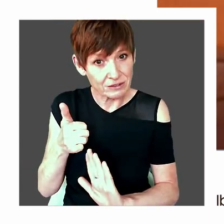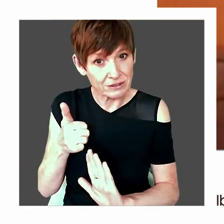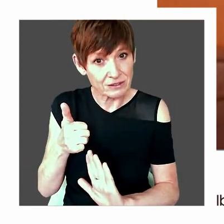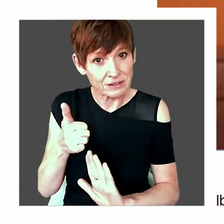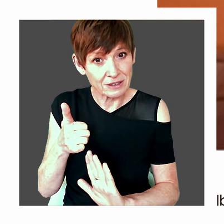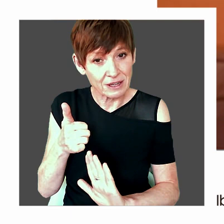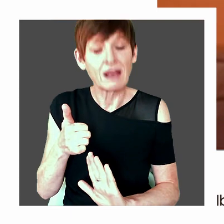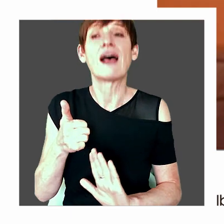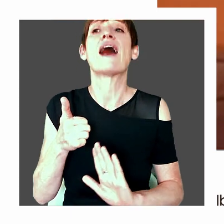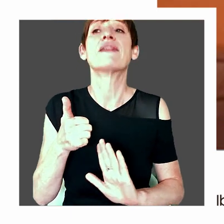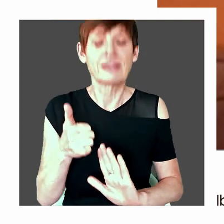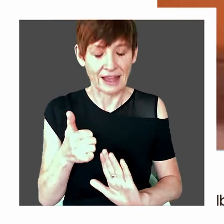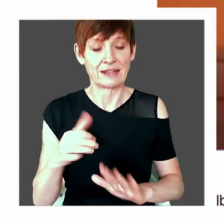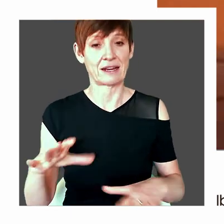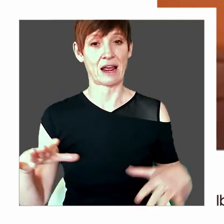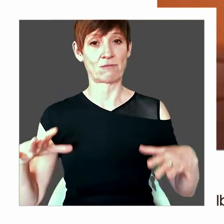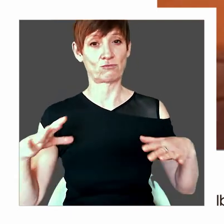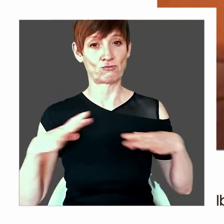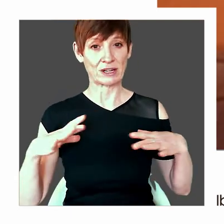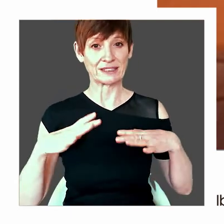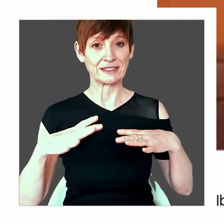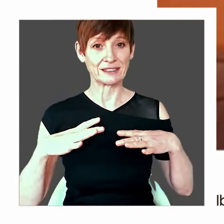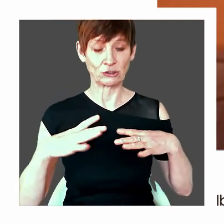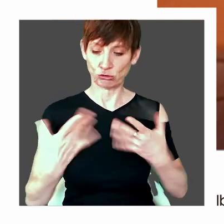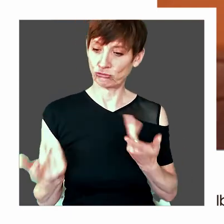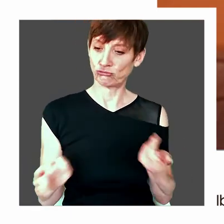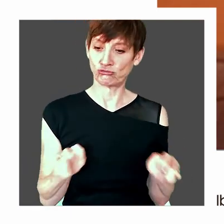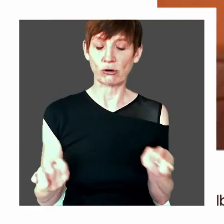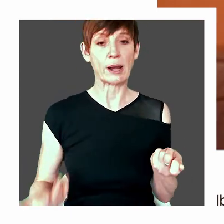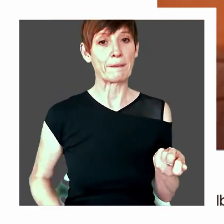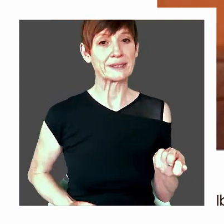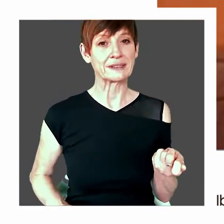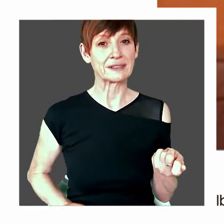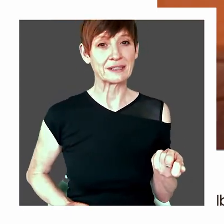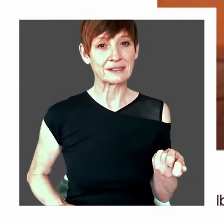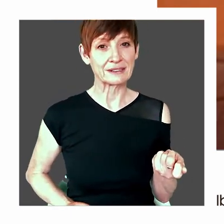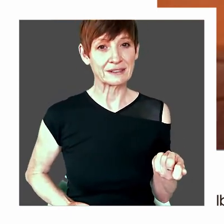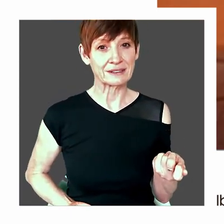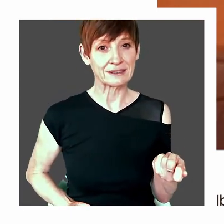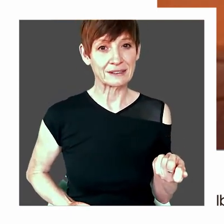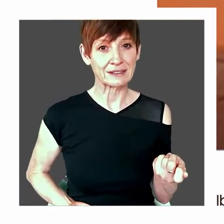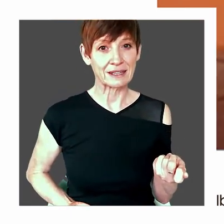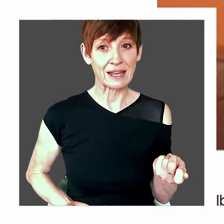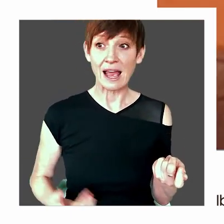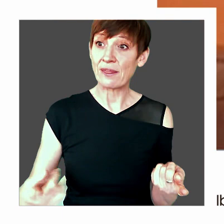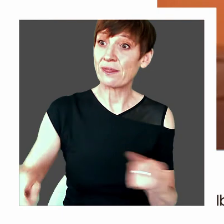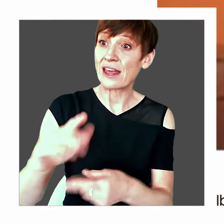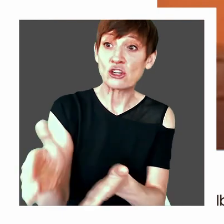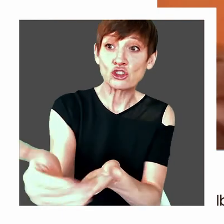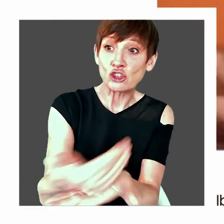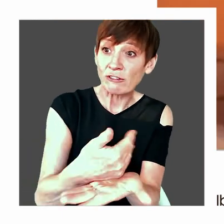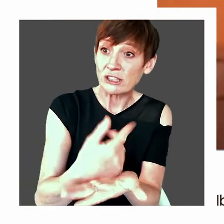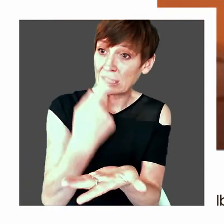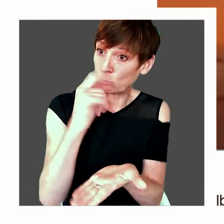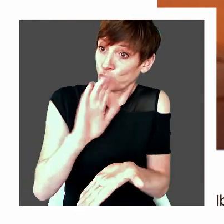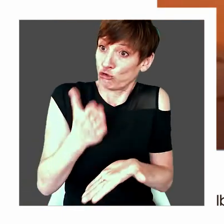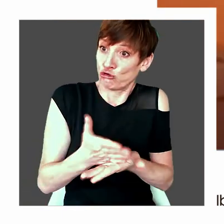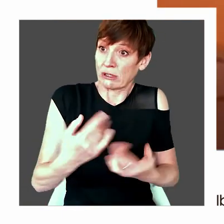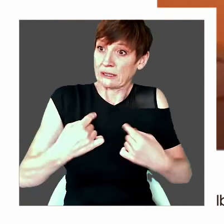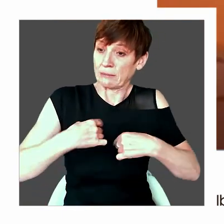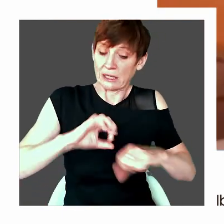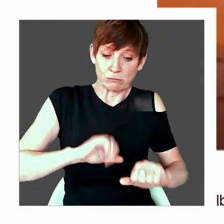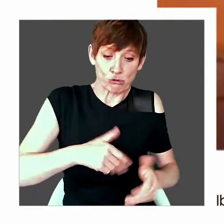run a business and provide a service for people and have like charities trust me to partner with them and provide a service